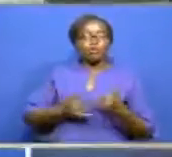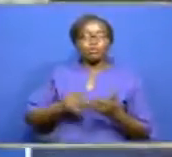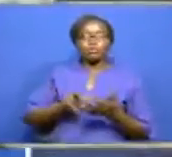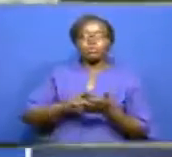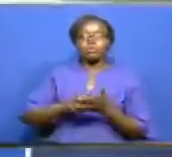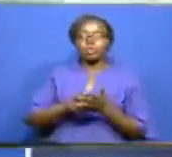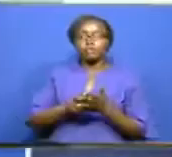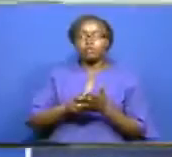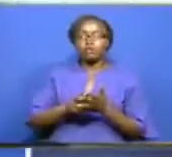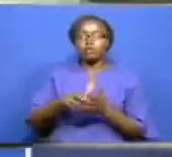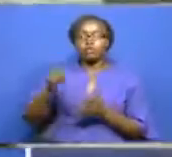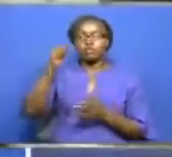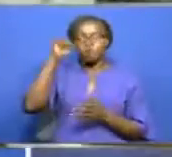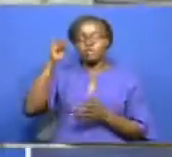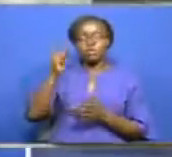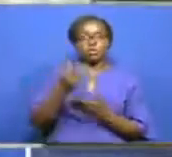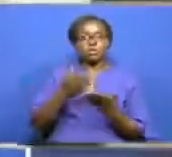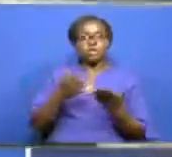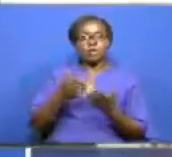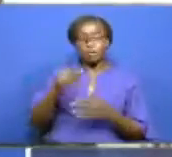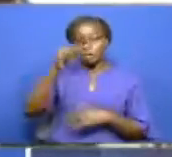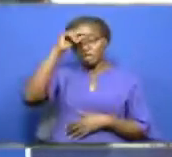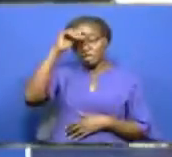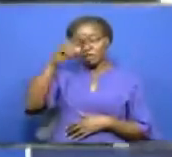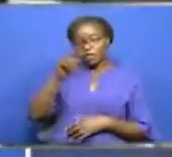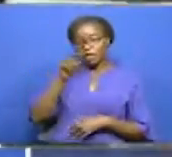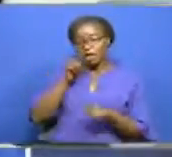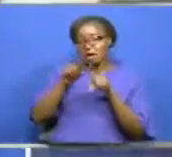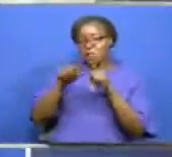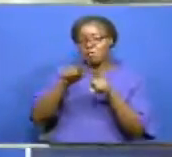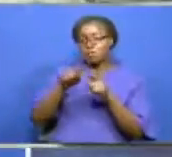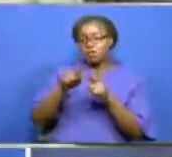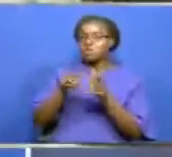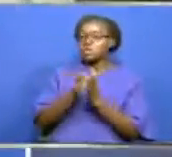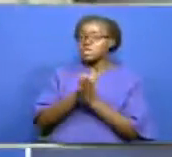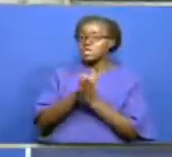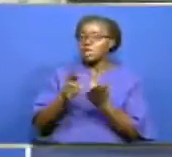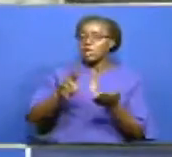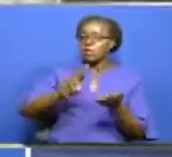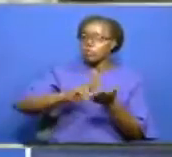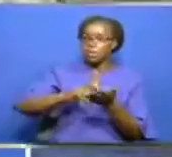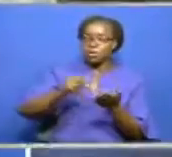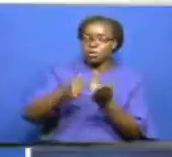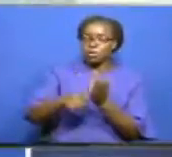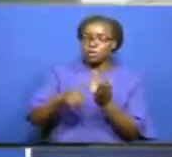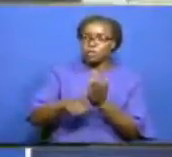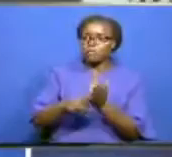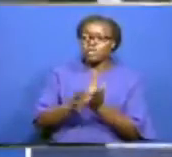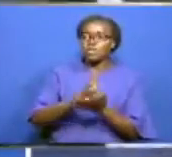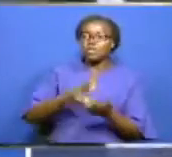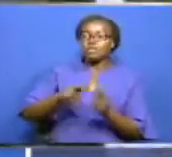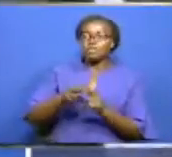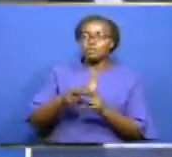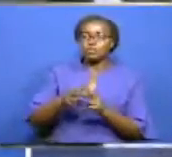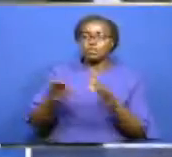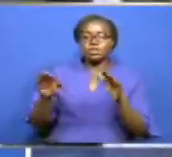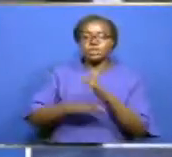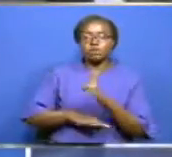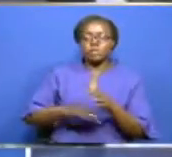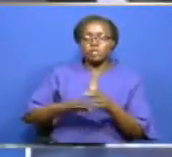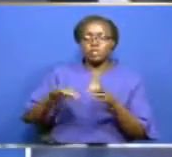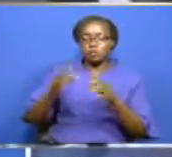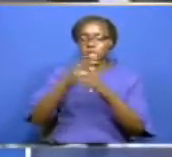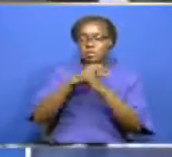of political wits with the embattled governor, who has blamed his woes on his political relationship with Deputy President William Ruto. Migori is bigger